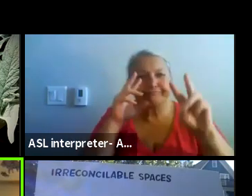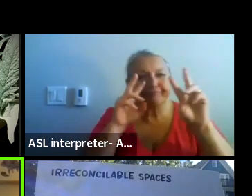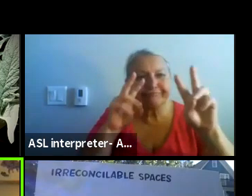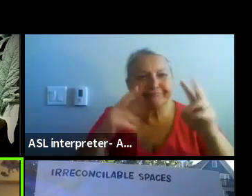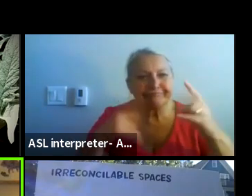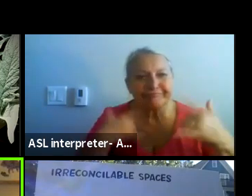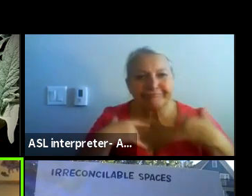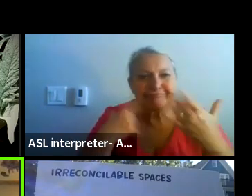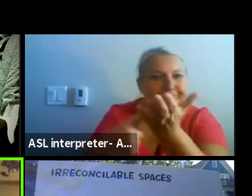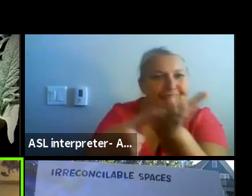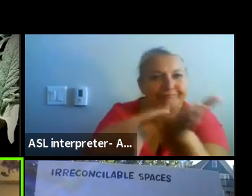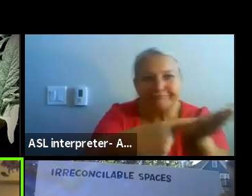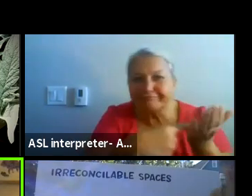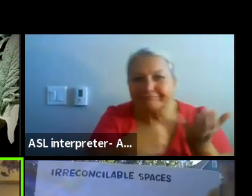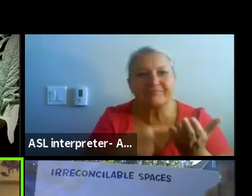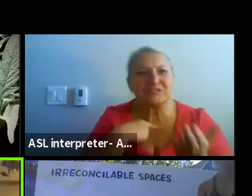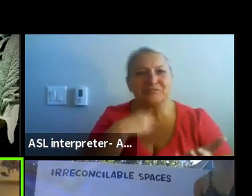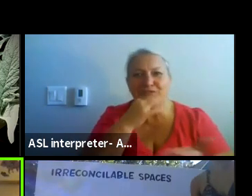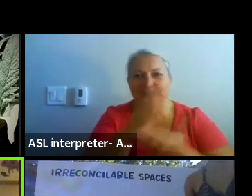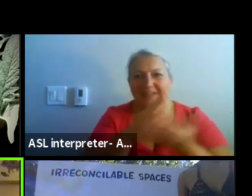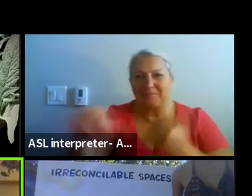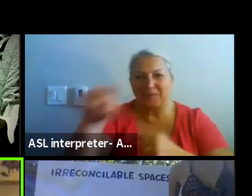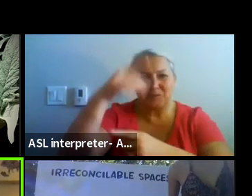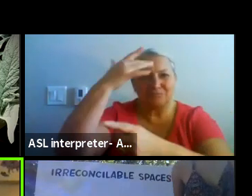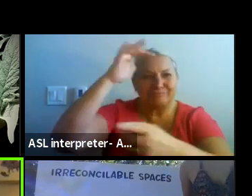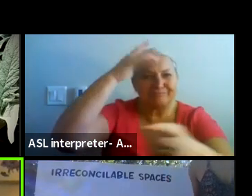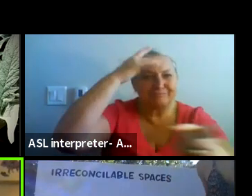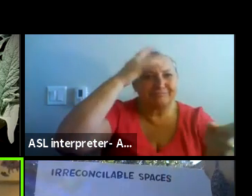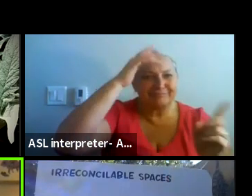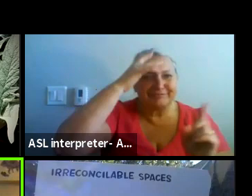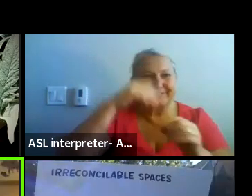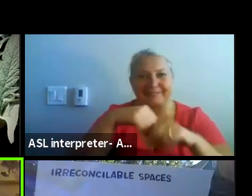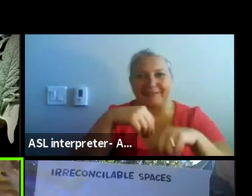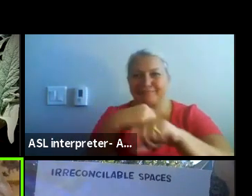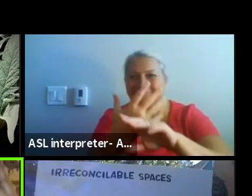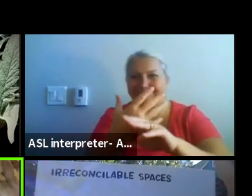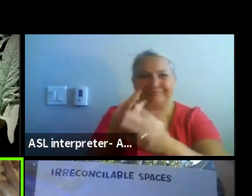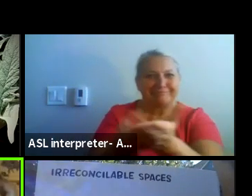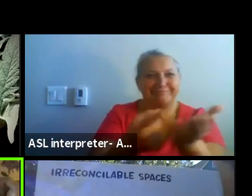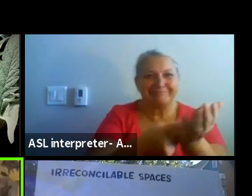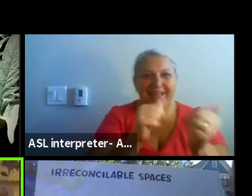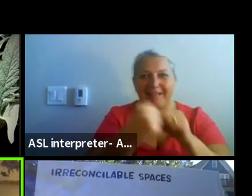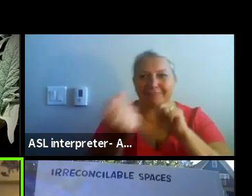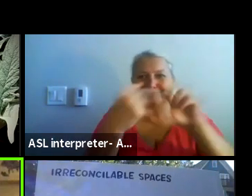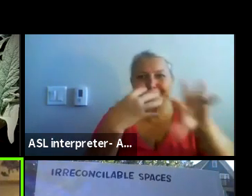hear from so many of the brilliant minds in our digital room today.